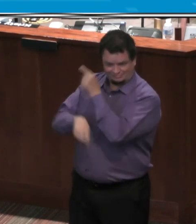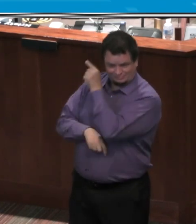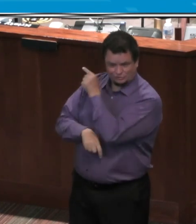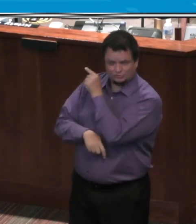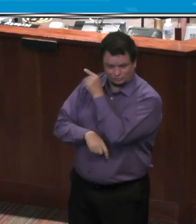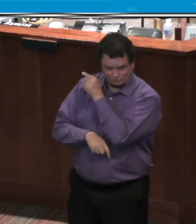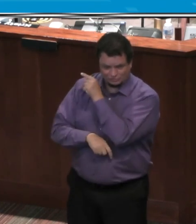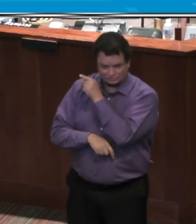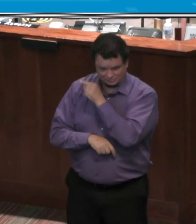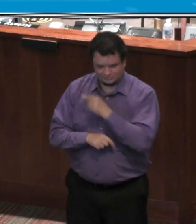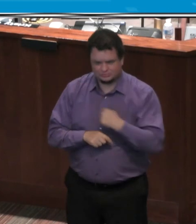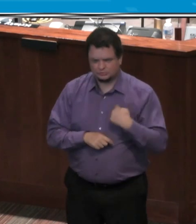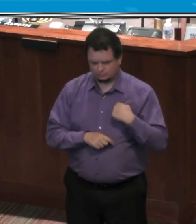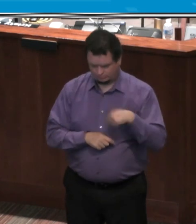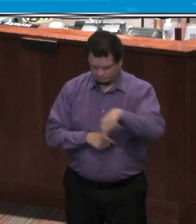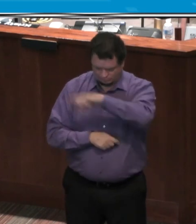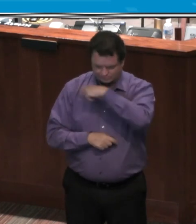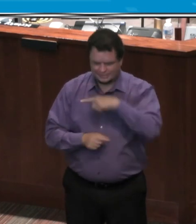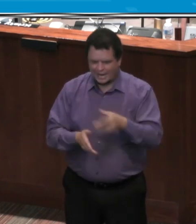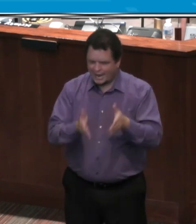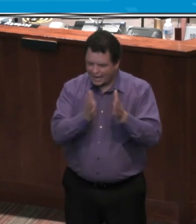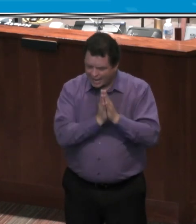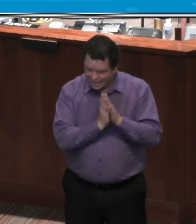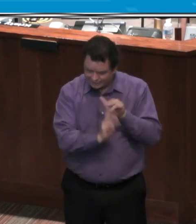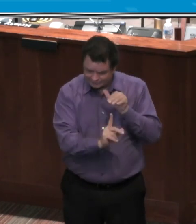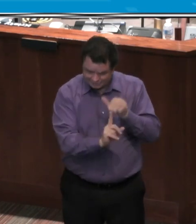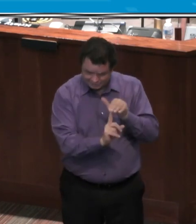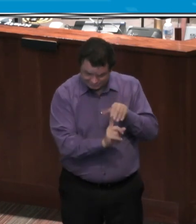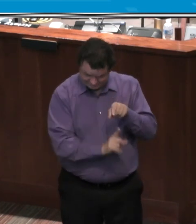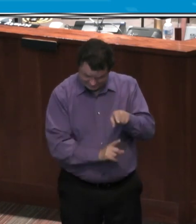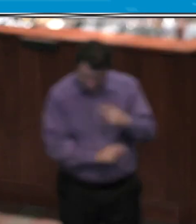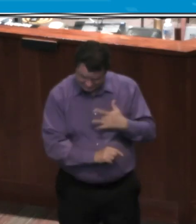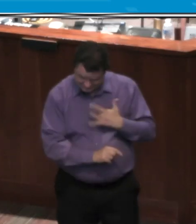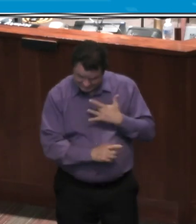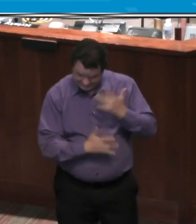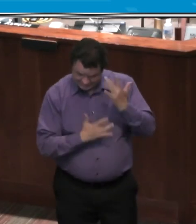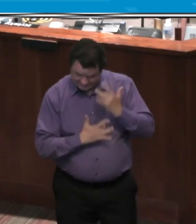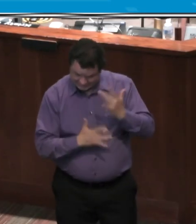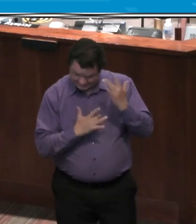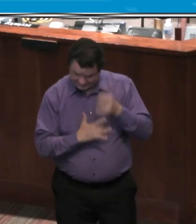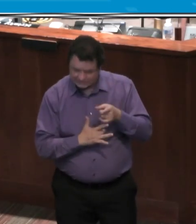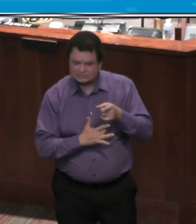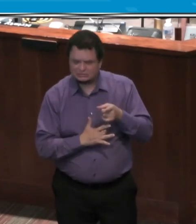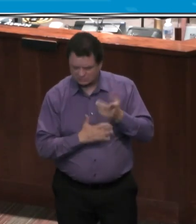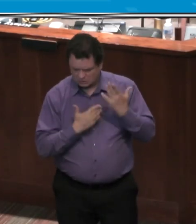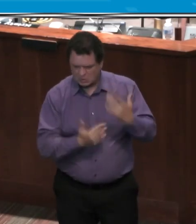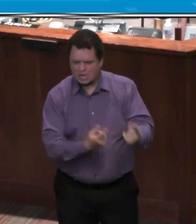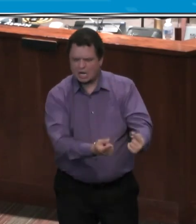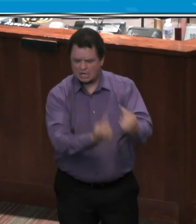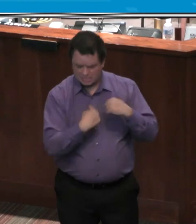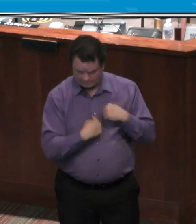out, we don't turn anybody away who doesn't have symptoms at that point in time.